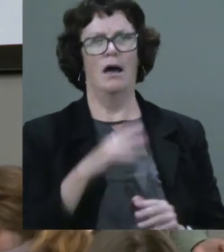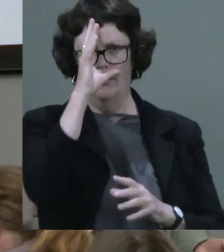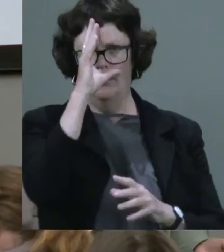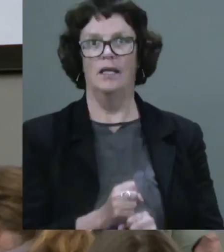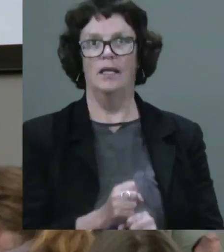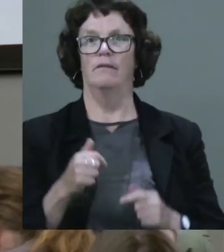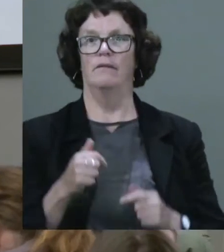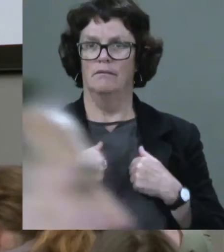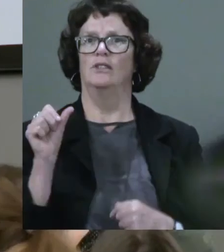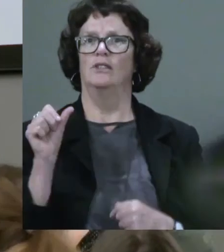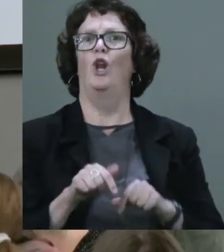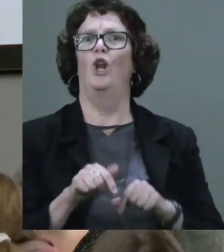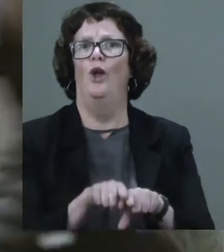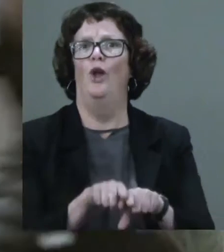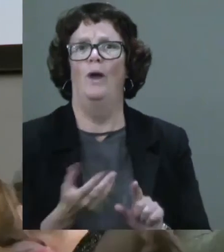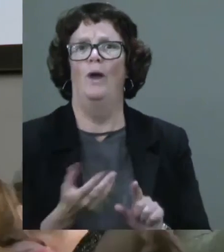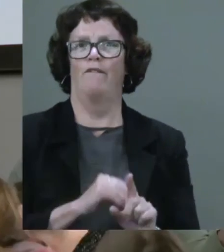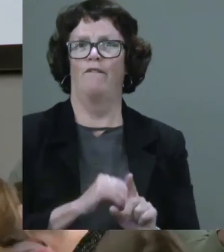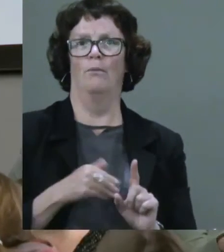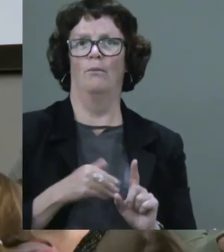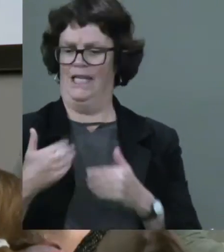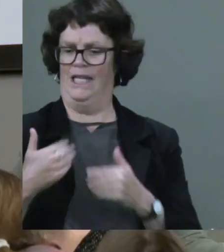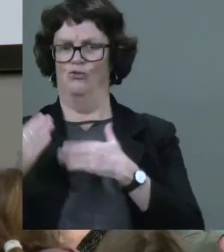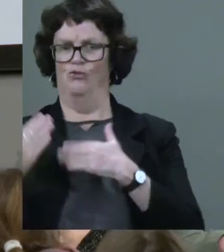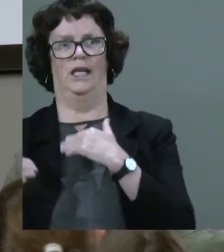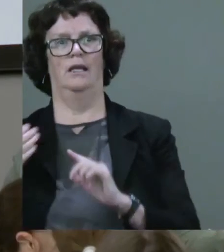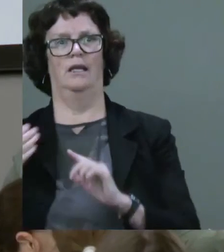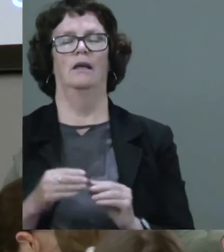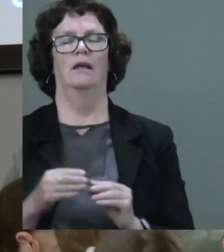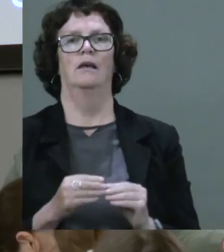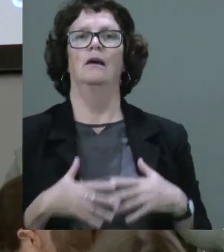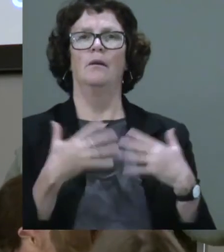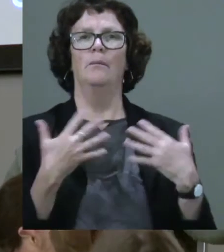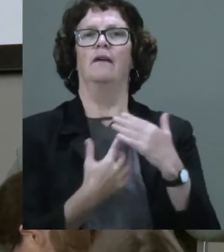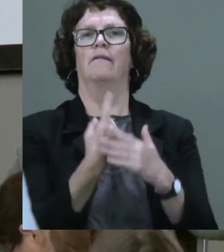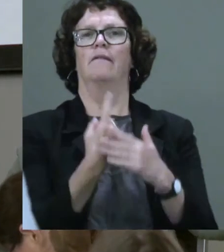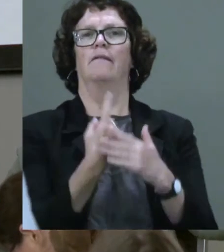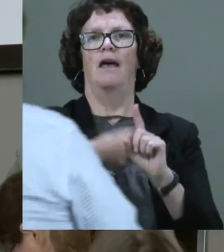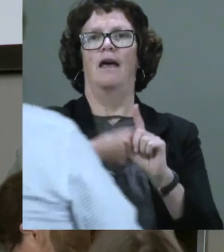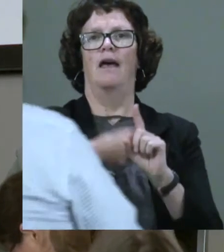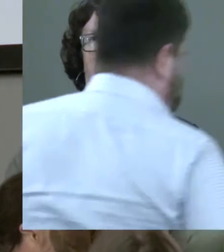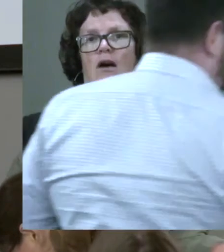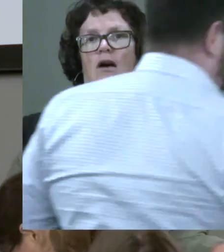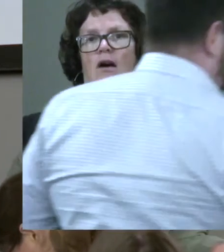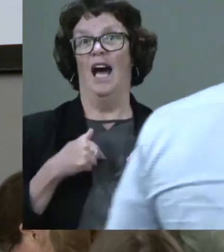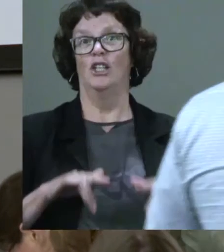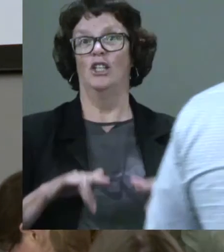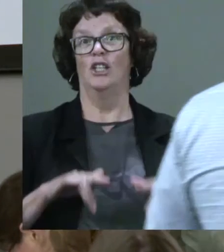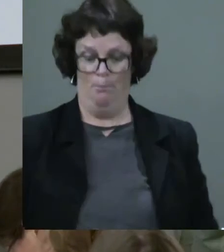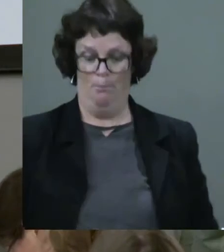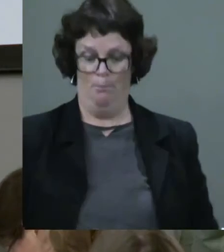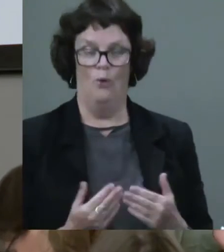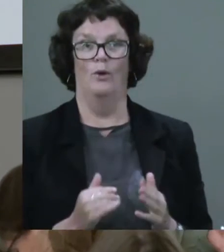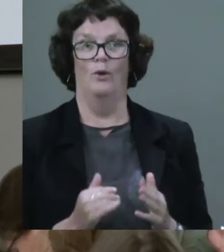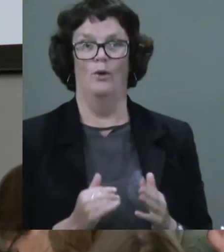came from. A lot of the big events in advocacy history in Australia, I wasn't born yet.